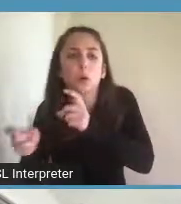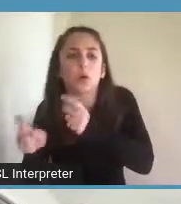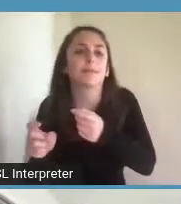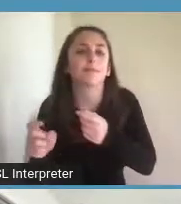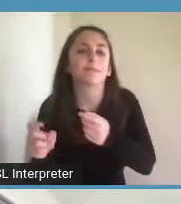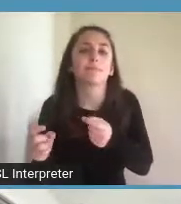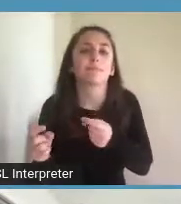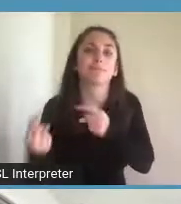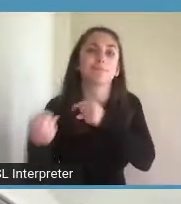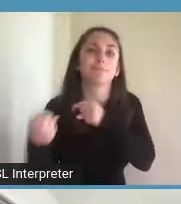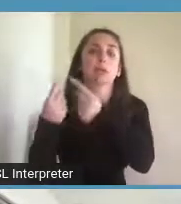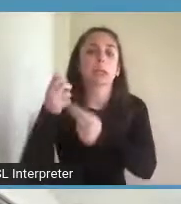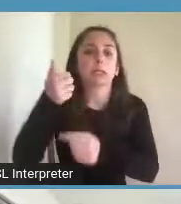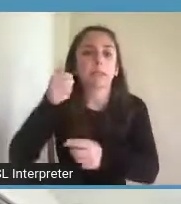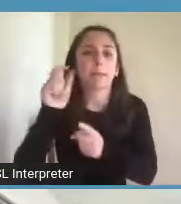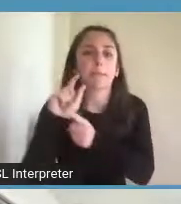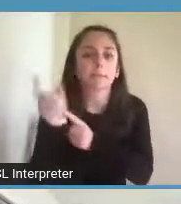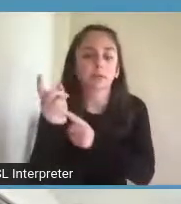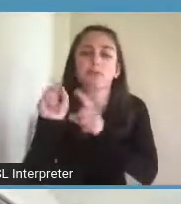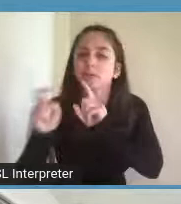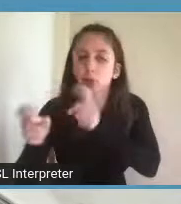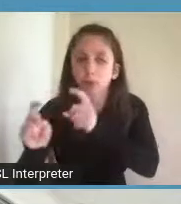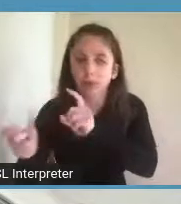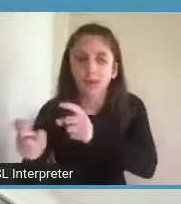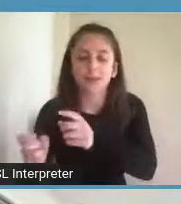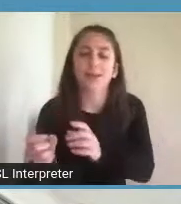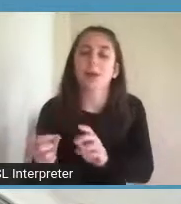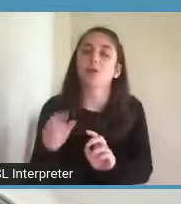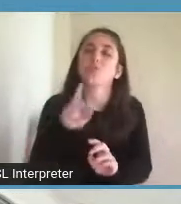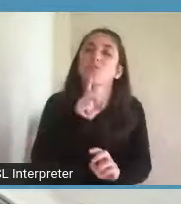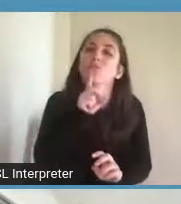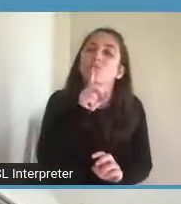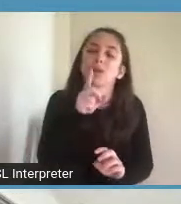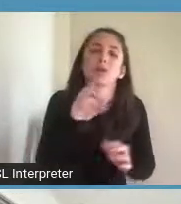understand why. And it has to do with passwords.